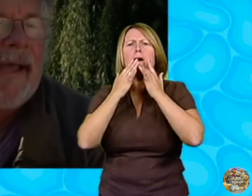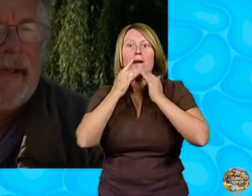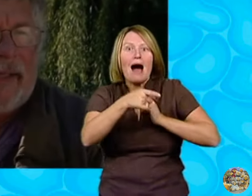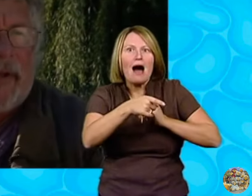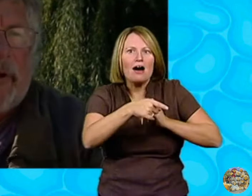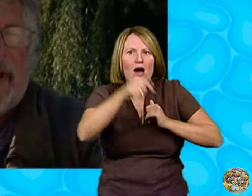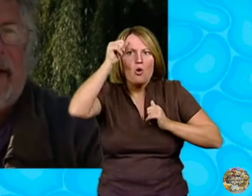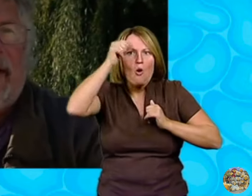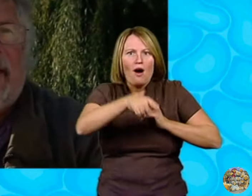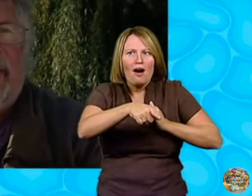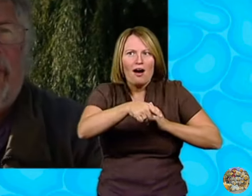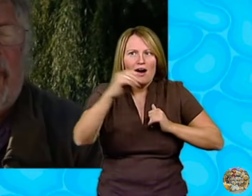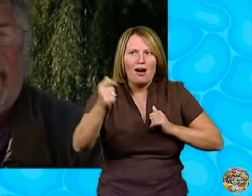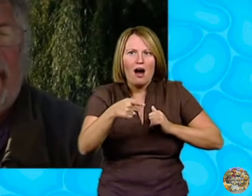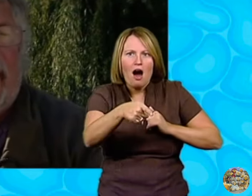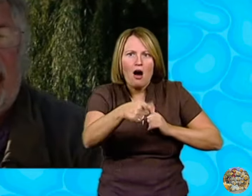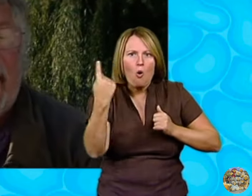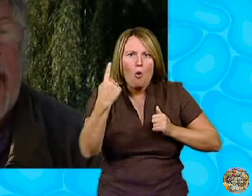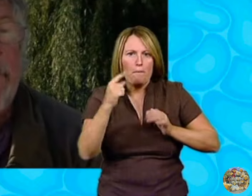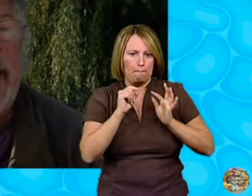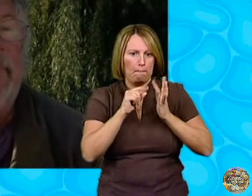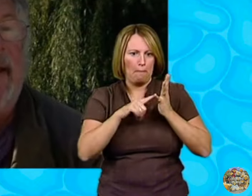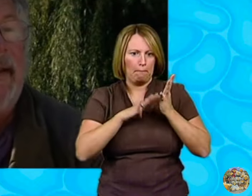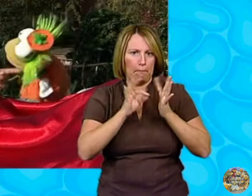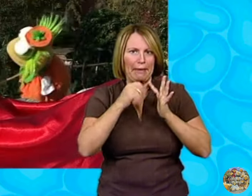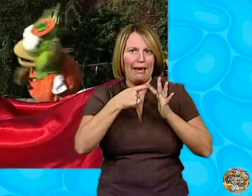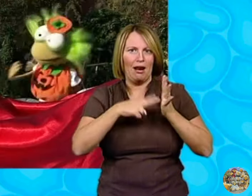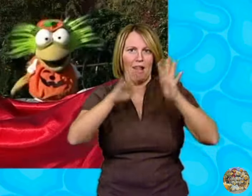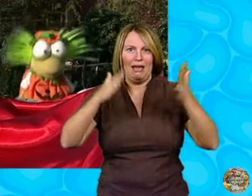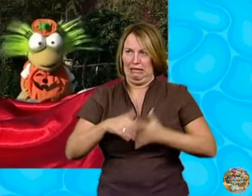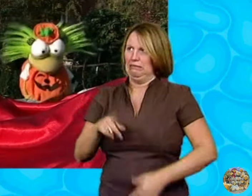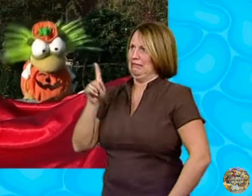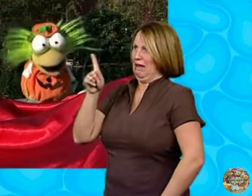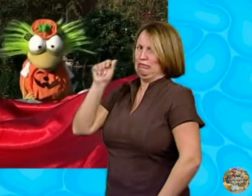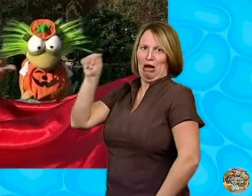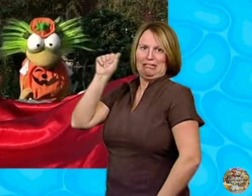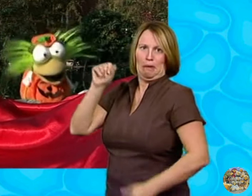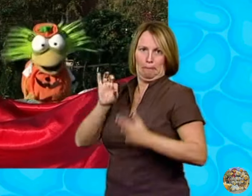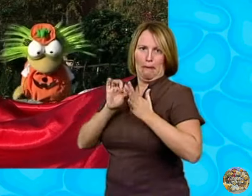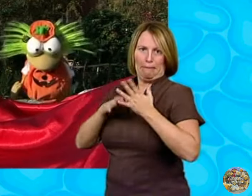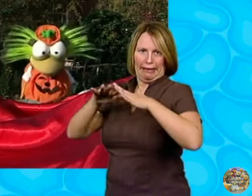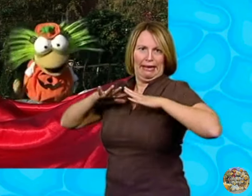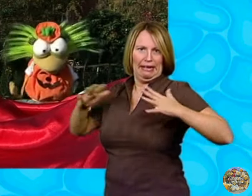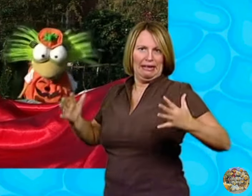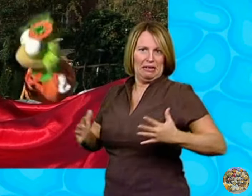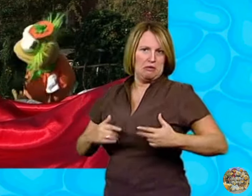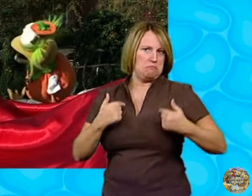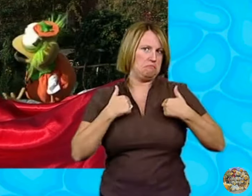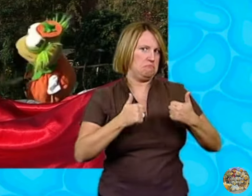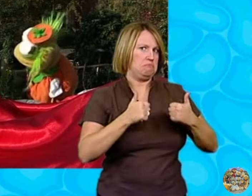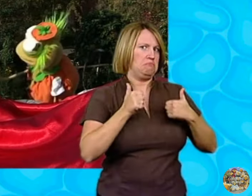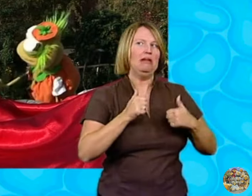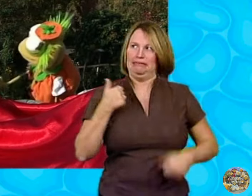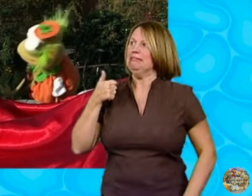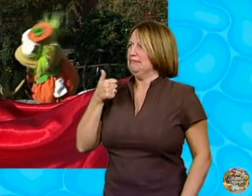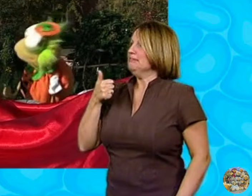Yes. I think I've got it. You are a pumpkin. Yes, I'm a pumpkin. pumpkin. Well, yes, it's very good. Yes.